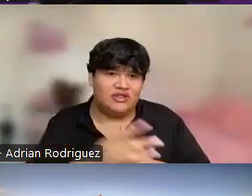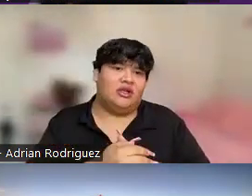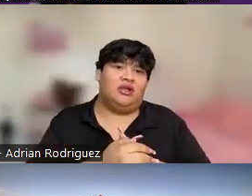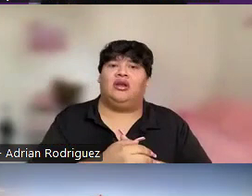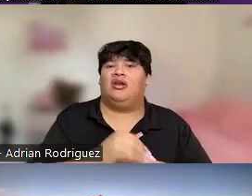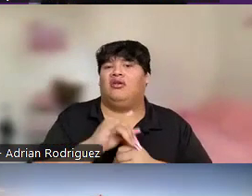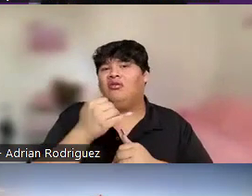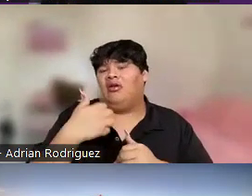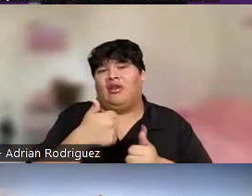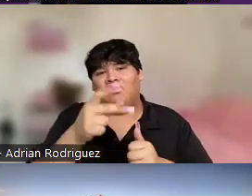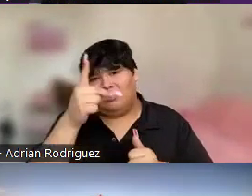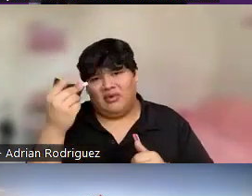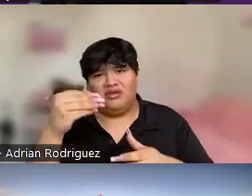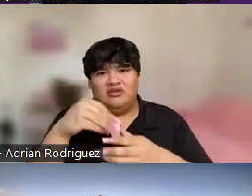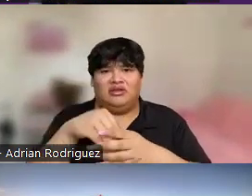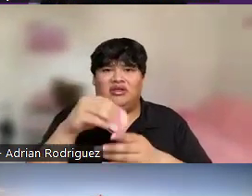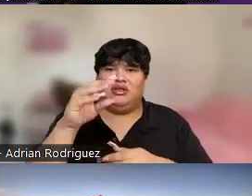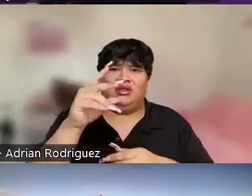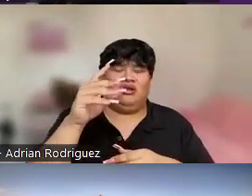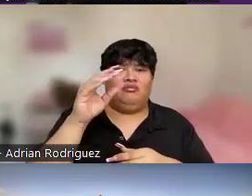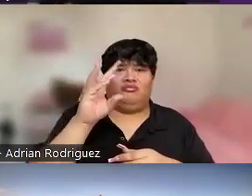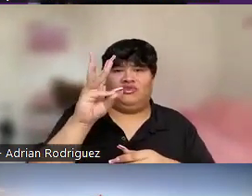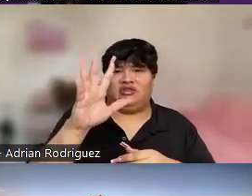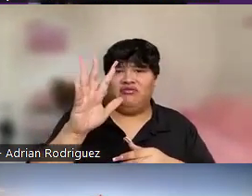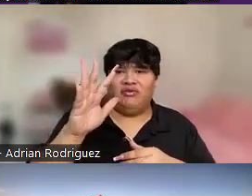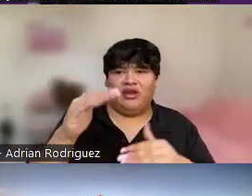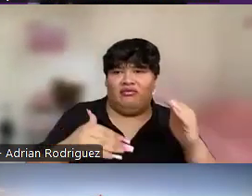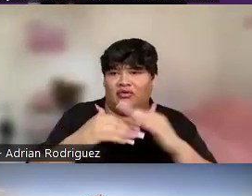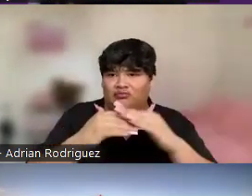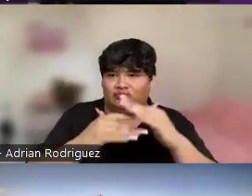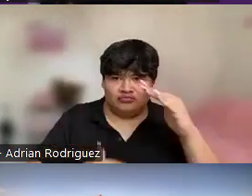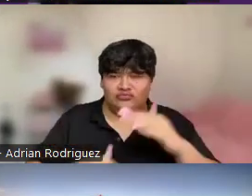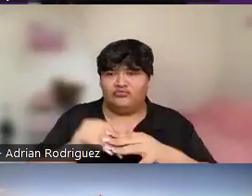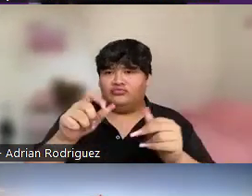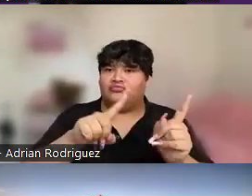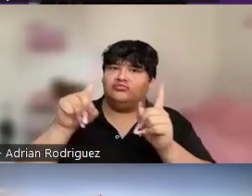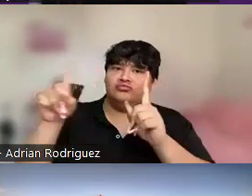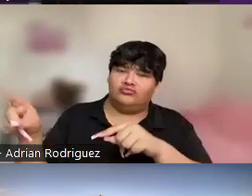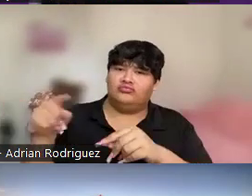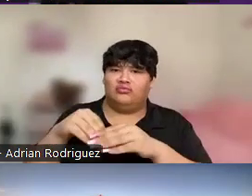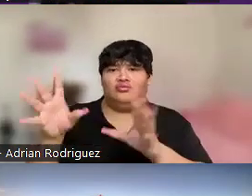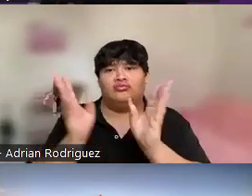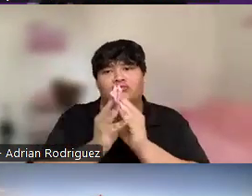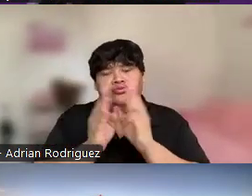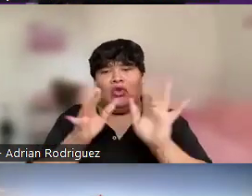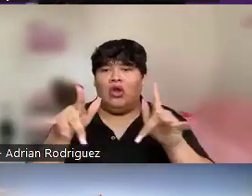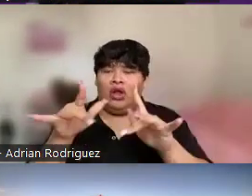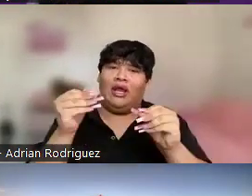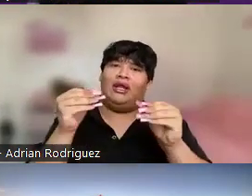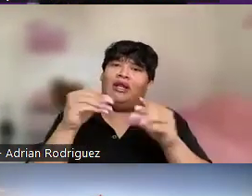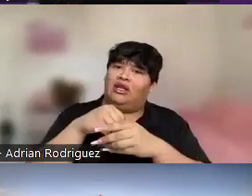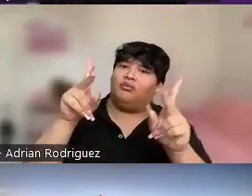cognitive impairment under the age of 65 is welcome to attend this conference online and in